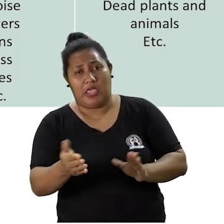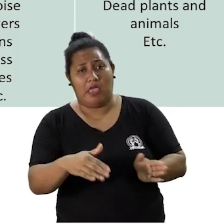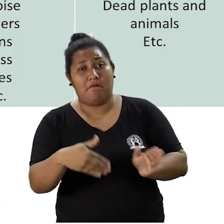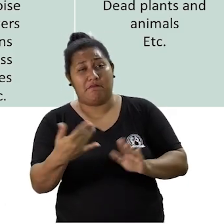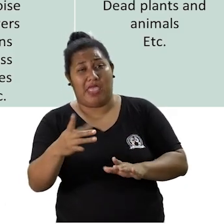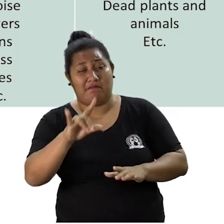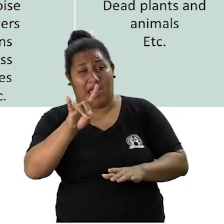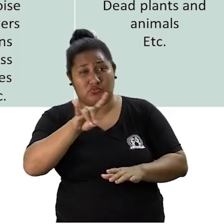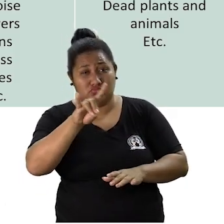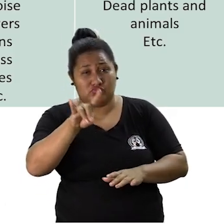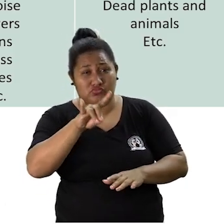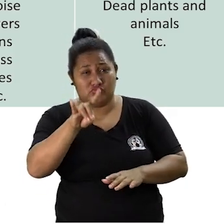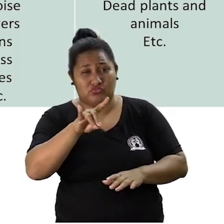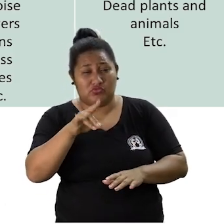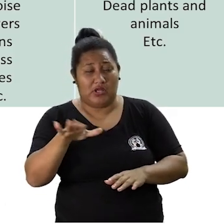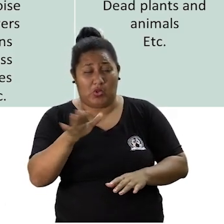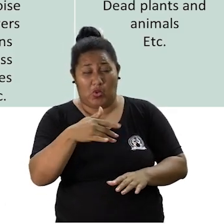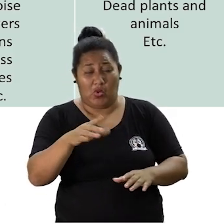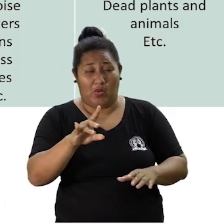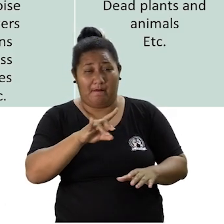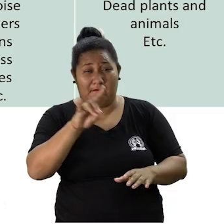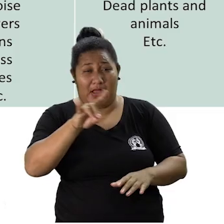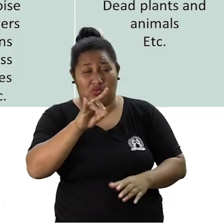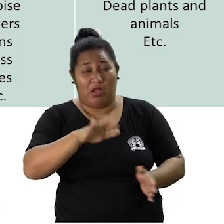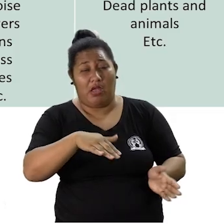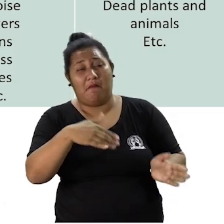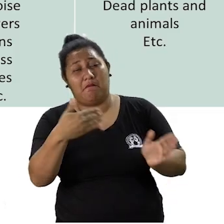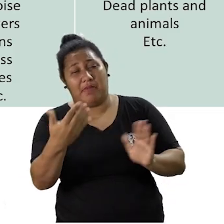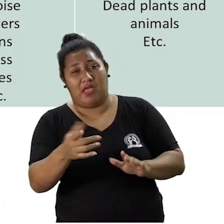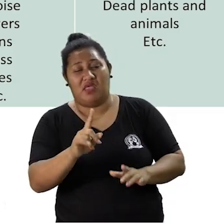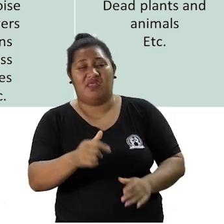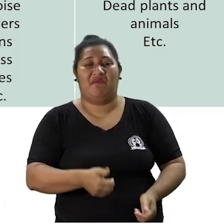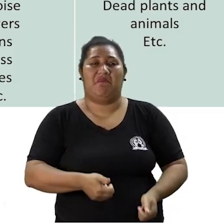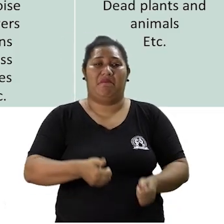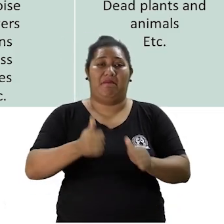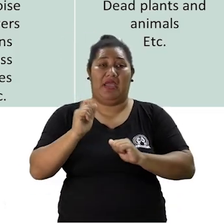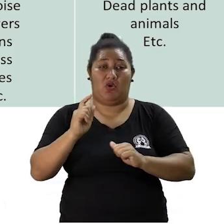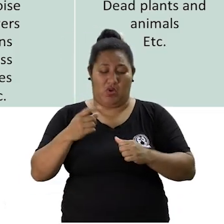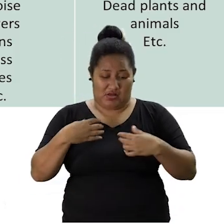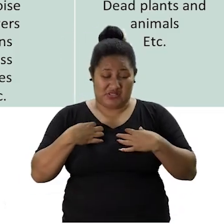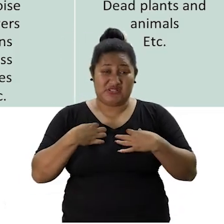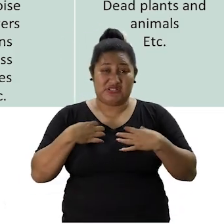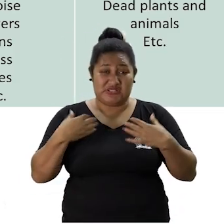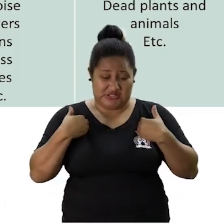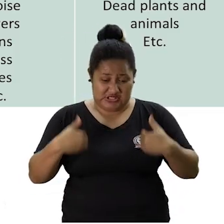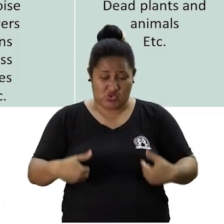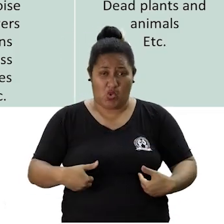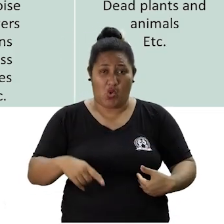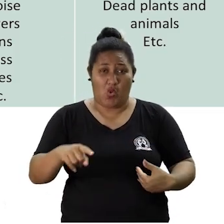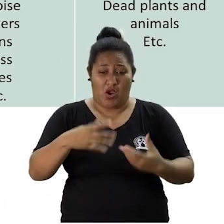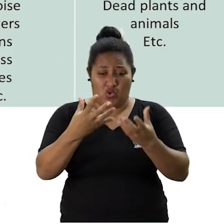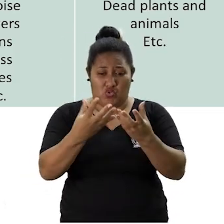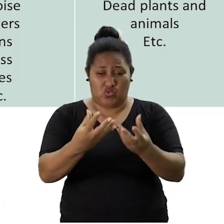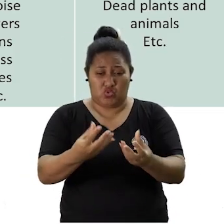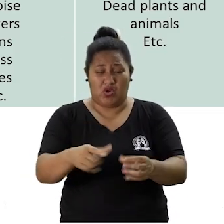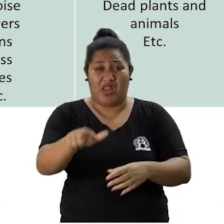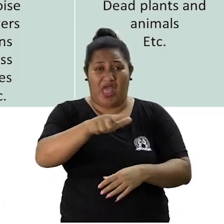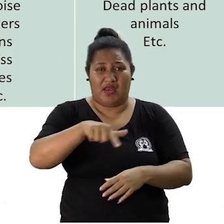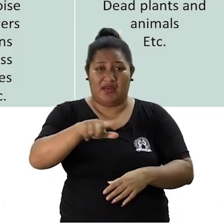manu. Po pe manu nei. I ona toi fo ila I le o latou tino I le ele. Ma mau ai mea ai ala